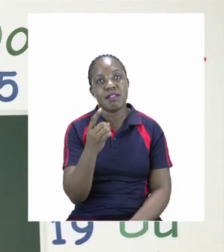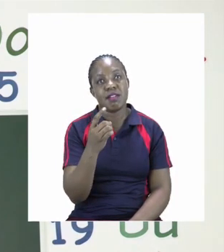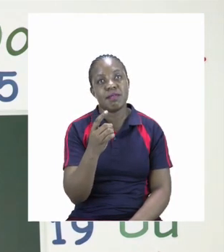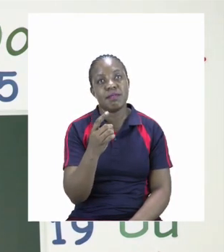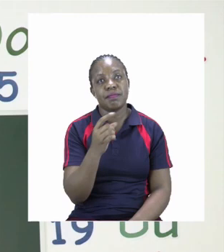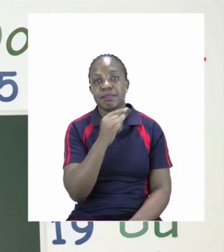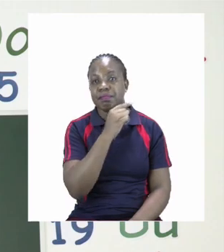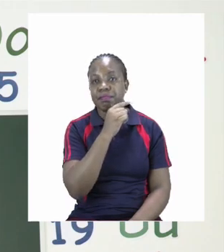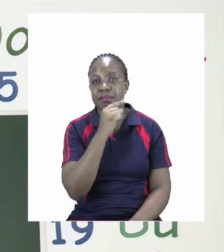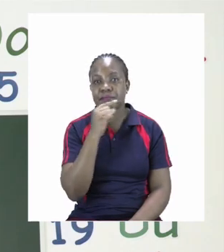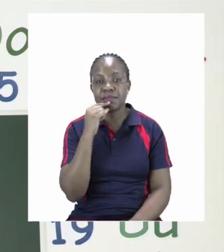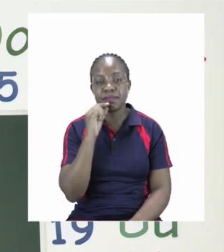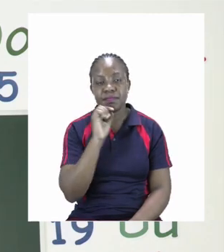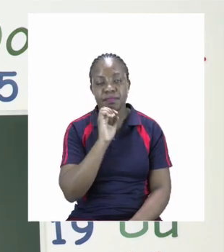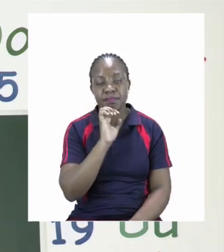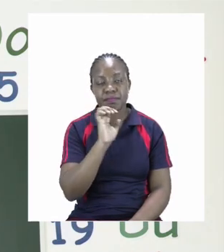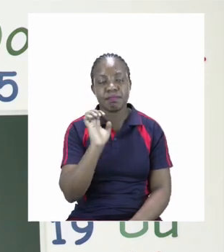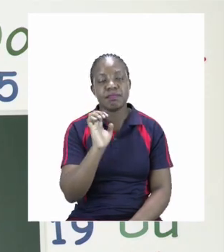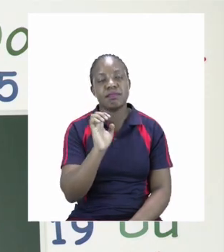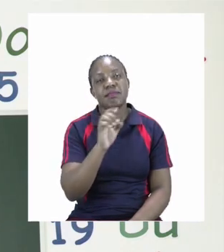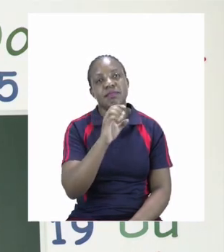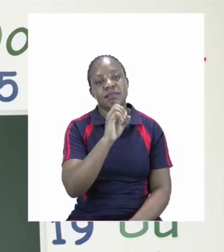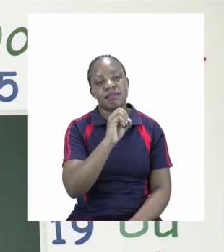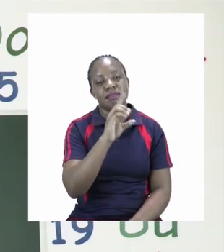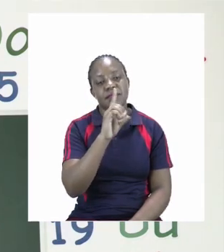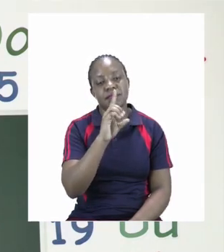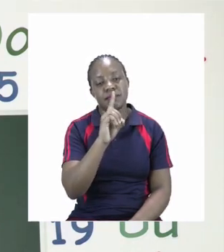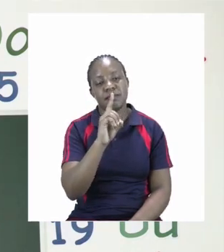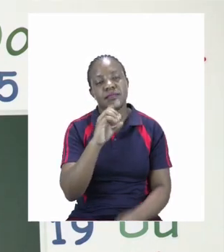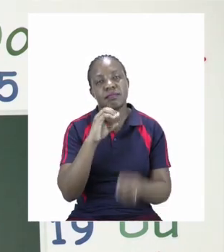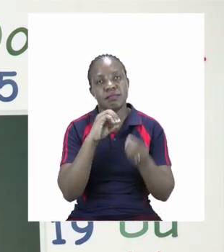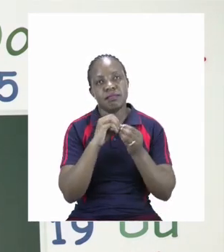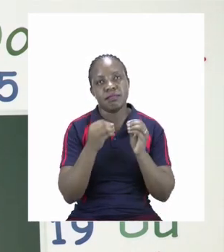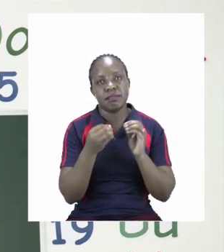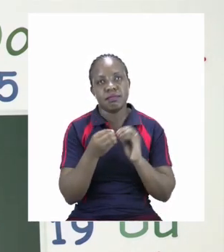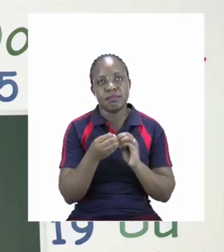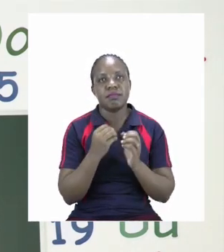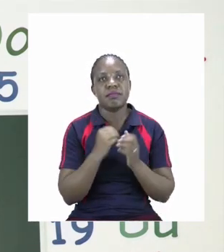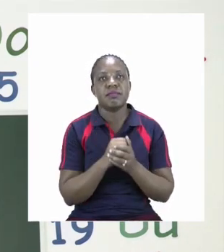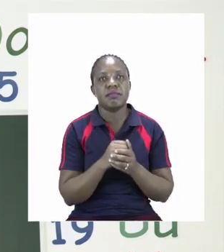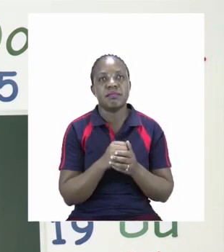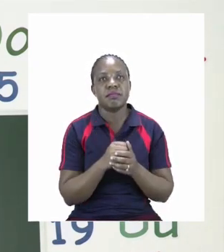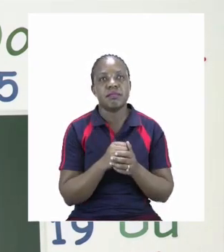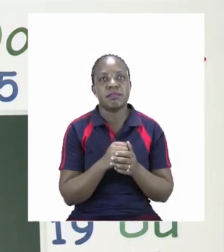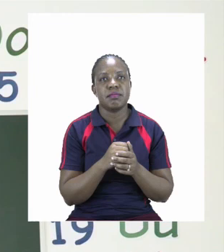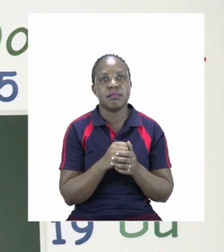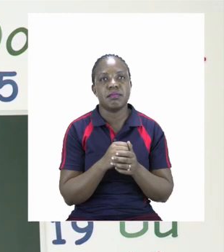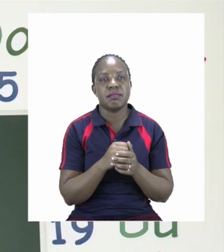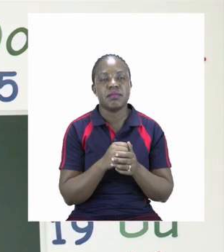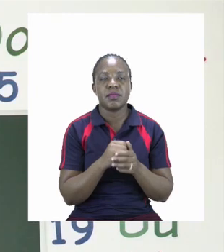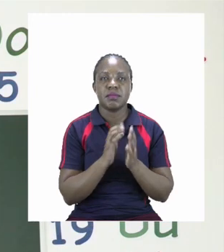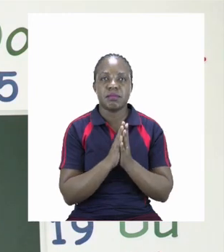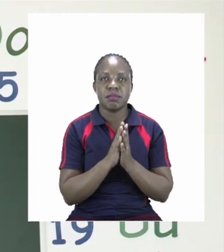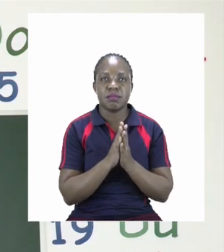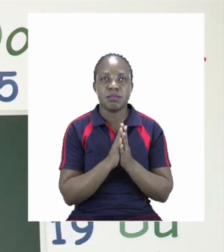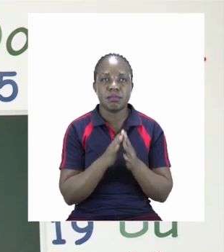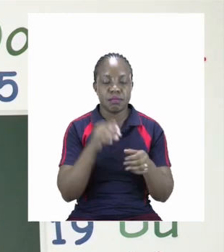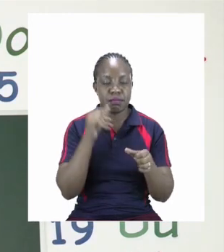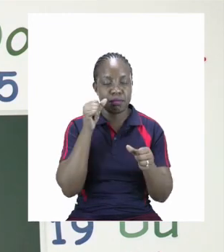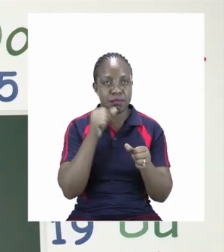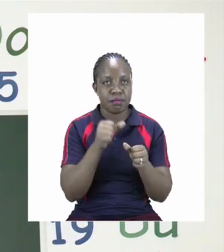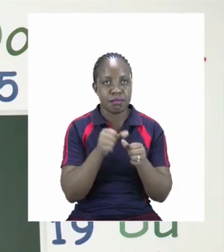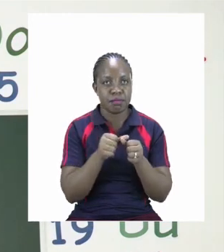11. Well done. Now, before you go to the next part of the exercise, I need to remind you about